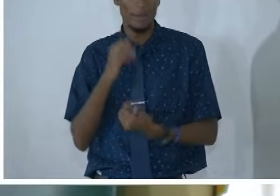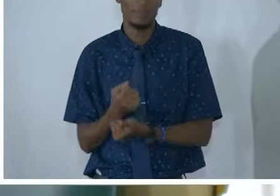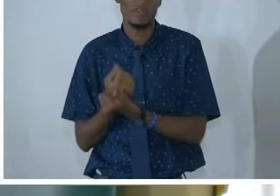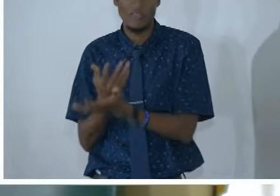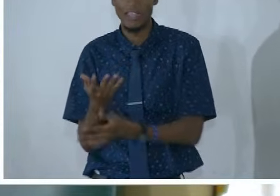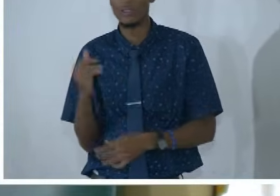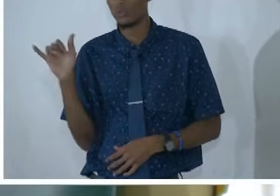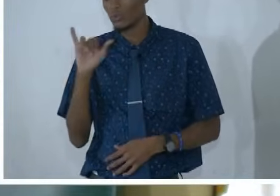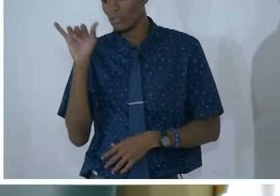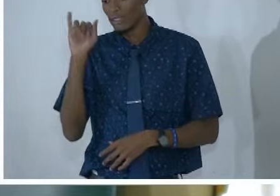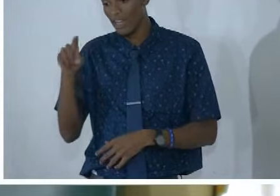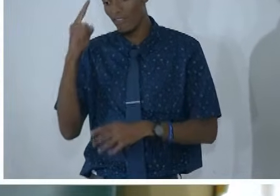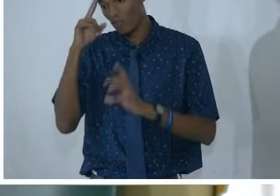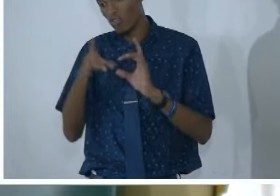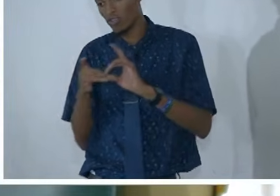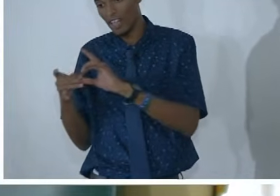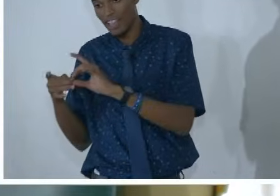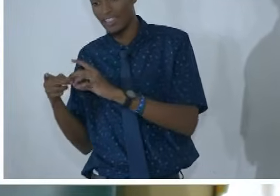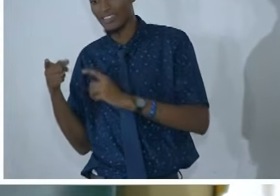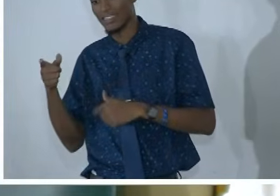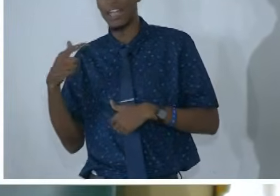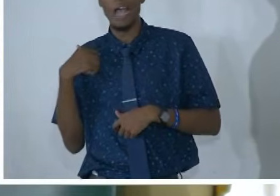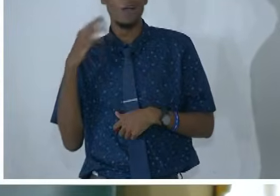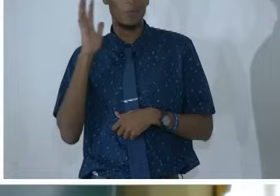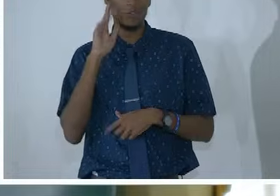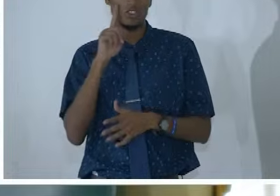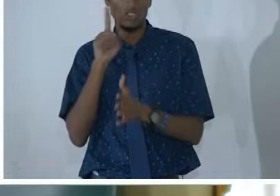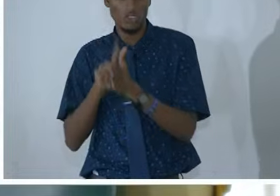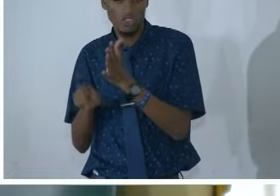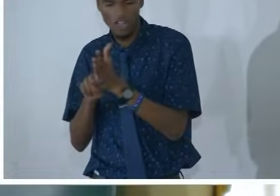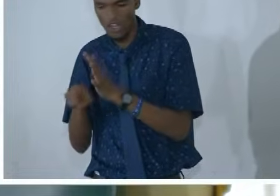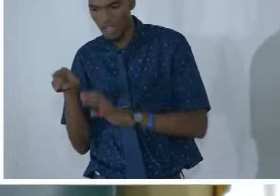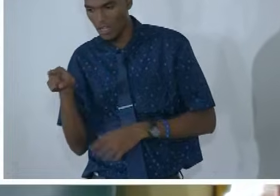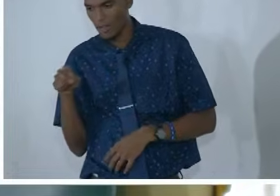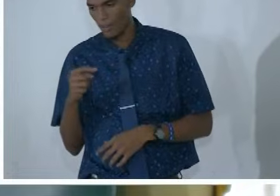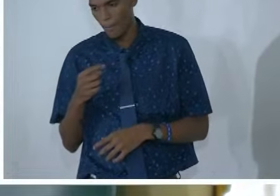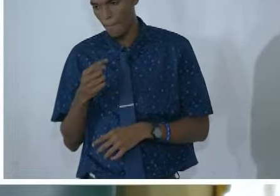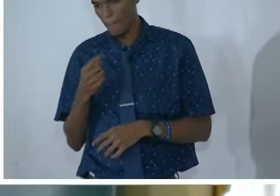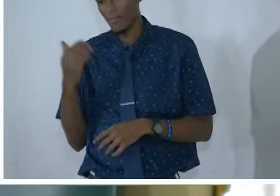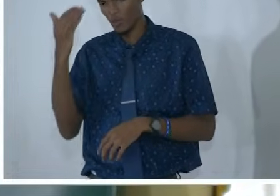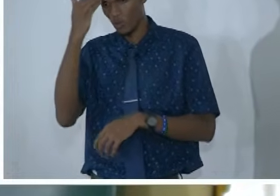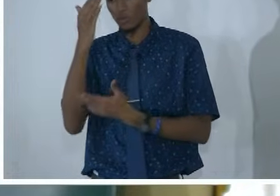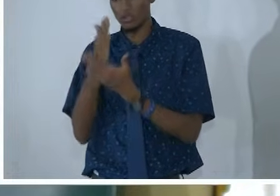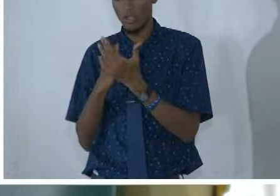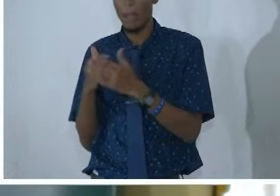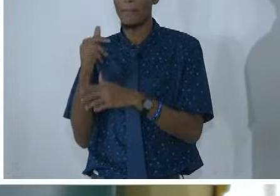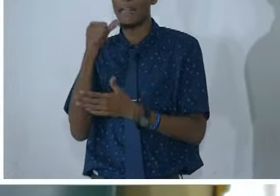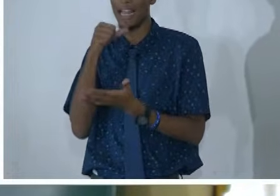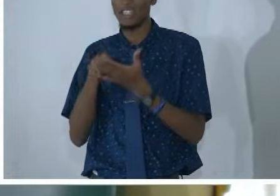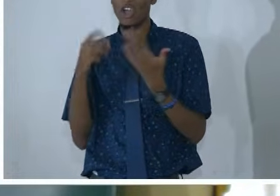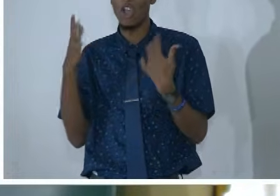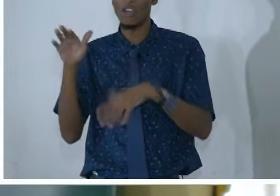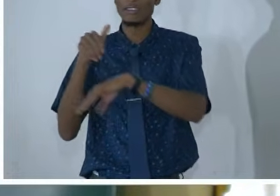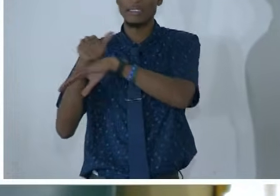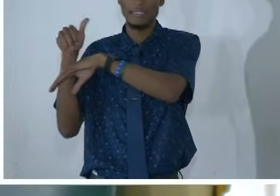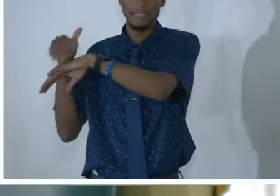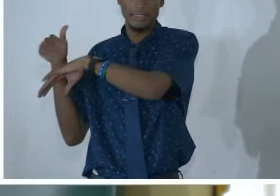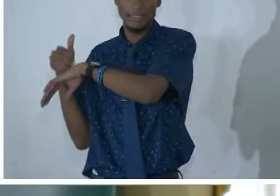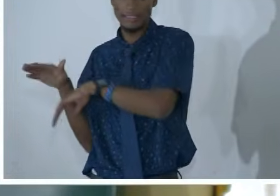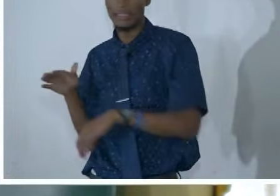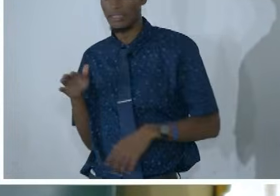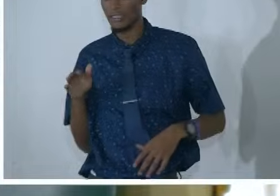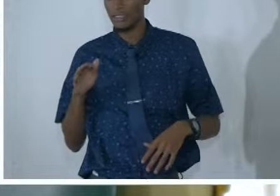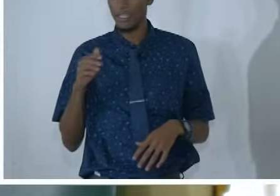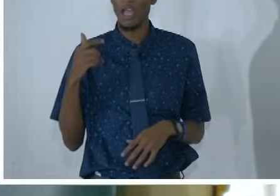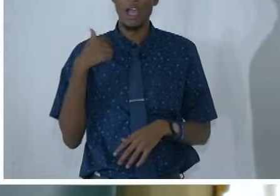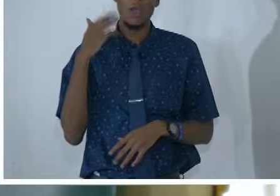information in relation to the fines, but I will check, right? I know some letters were sent out after drawing the line in the sand, and I will